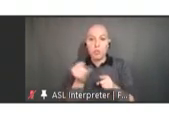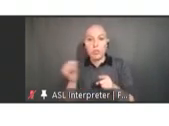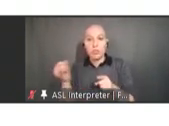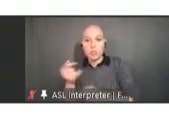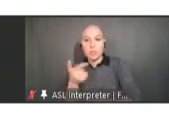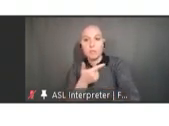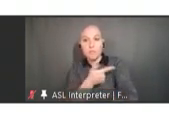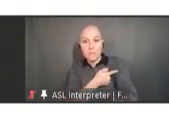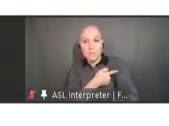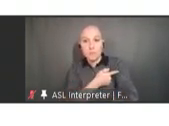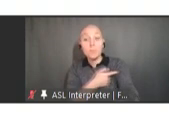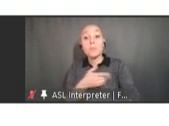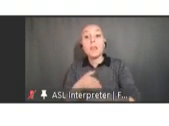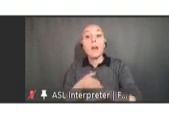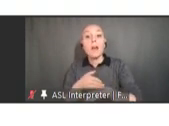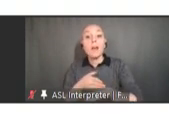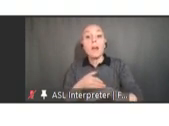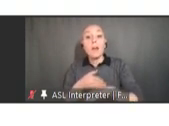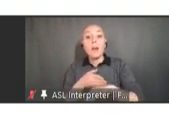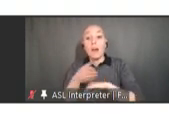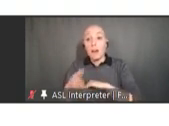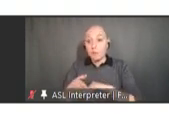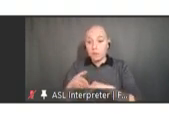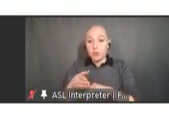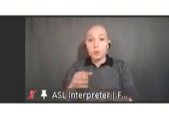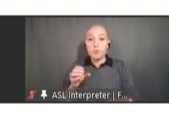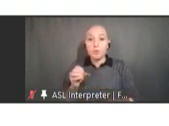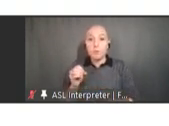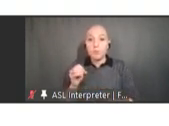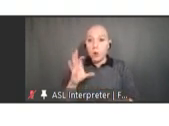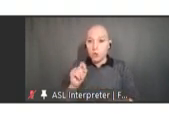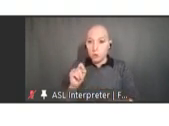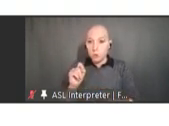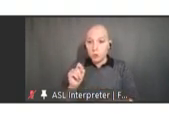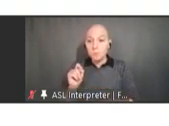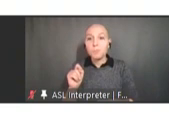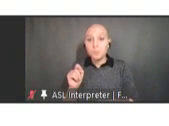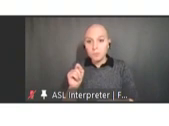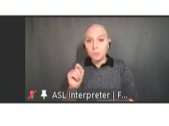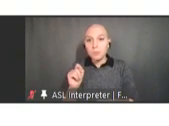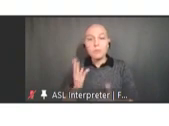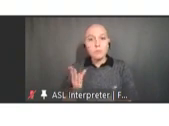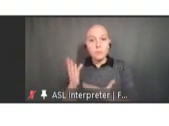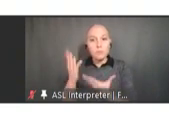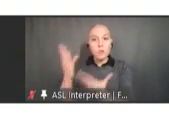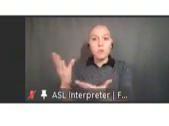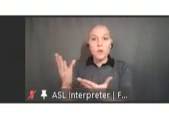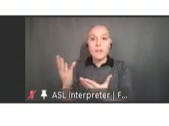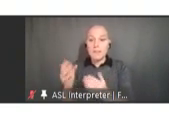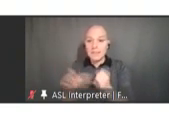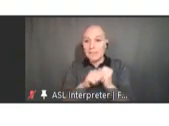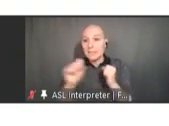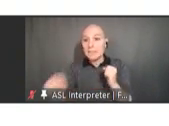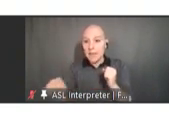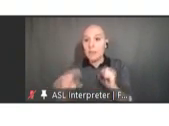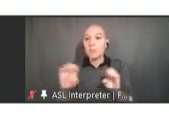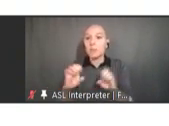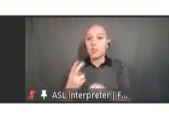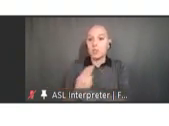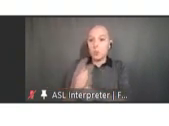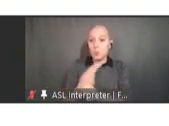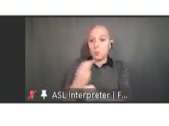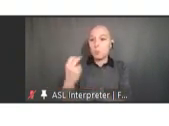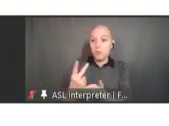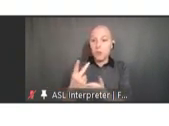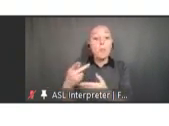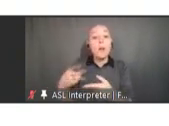committee met to discuss the Pfizer request to amend its emergency use authorization to allow for the